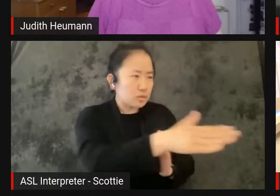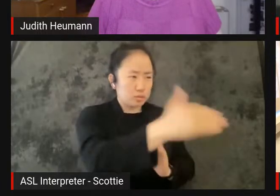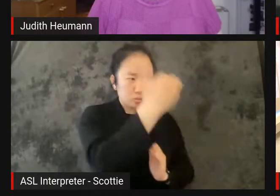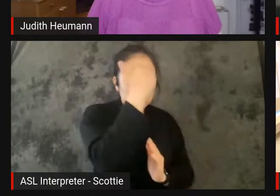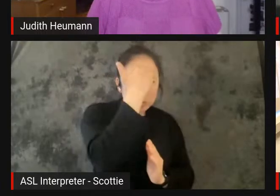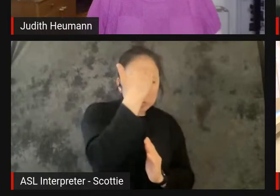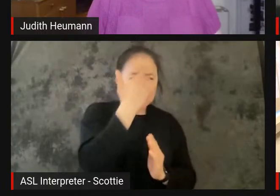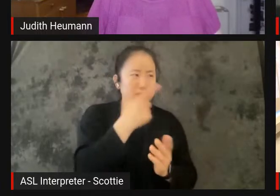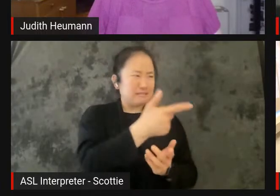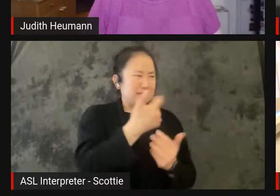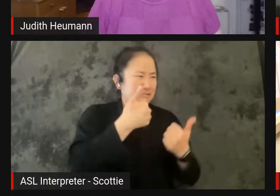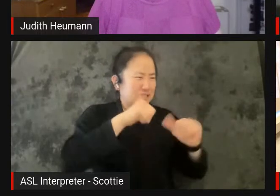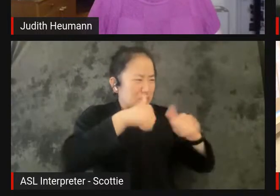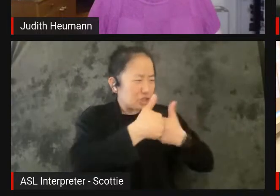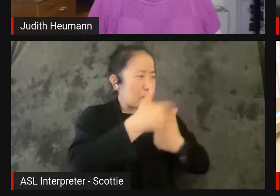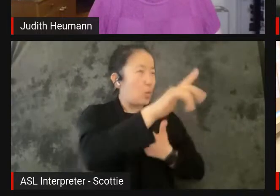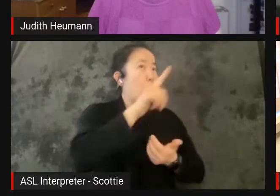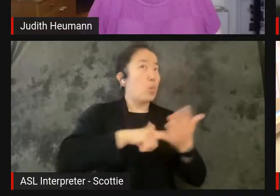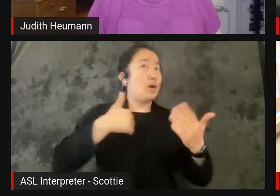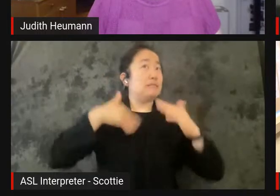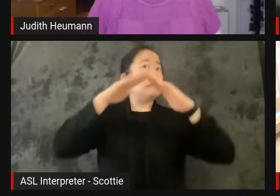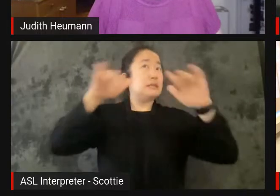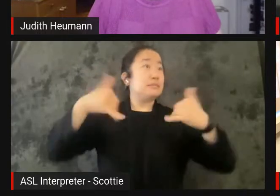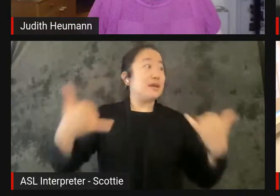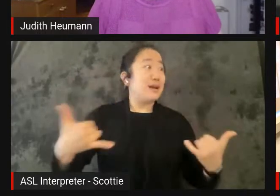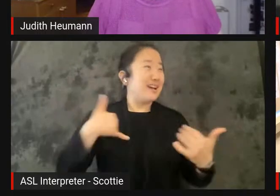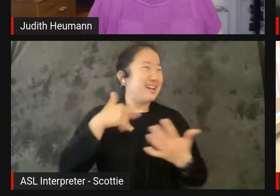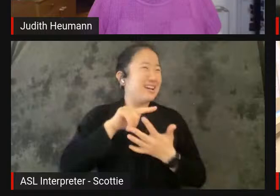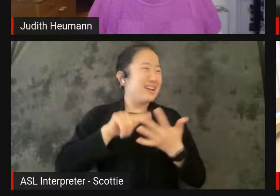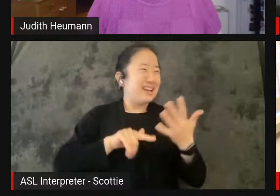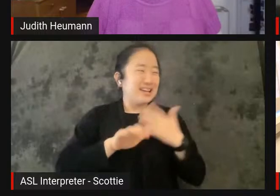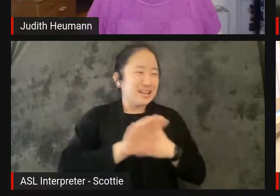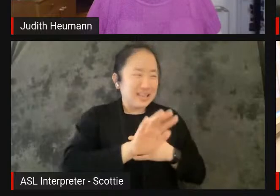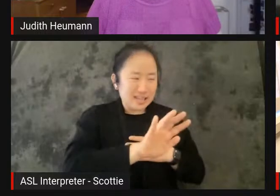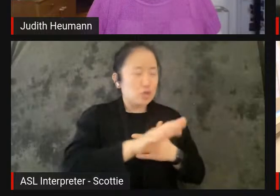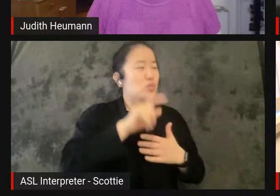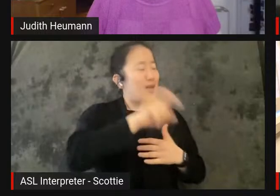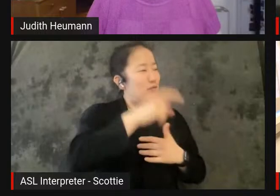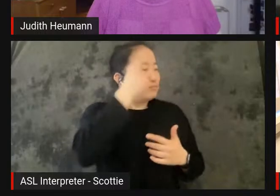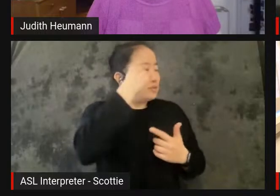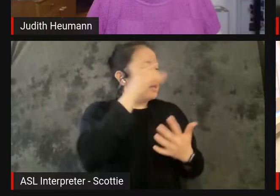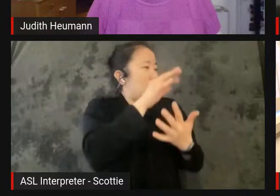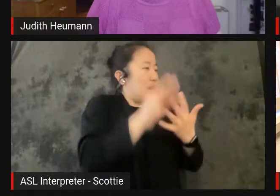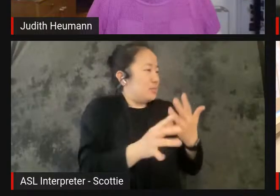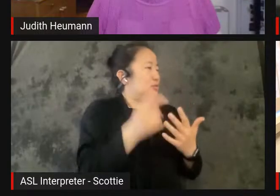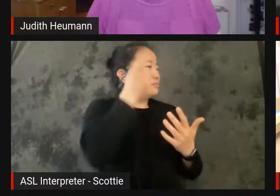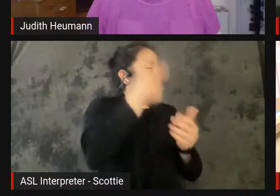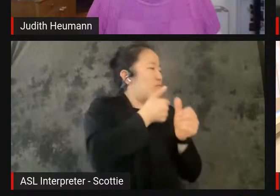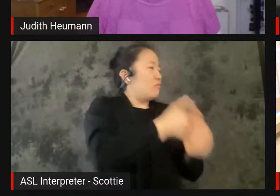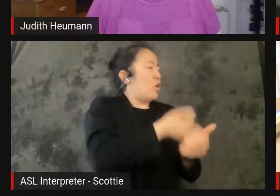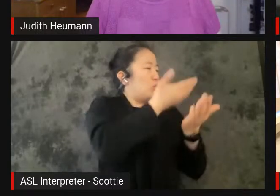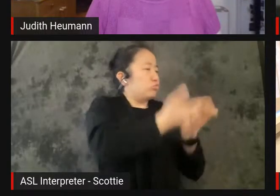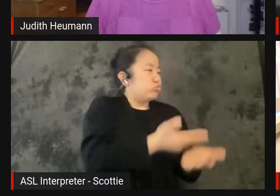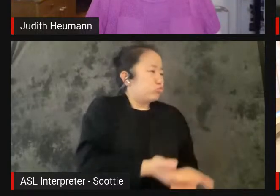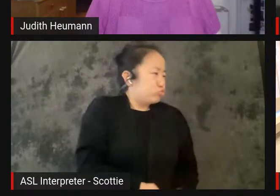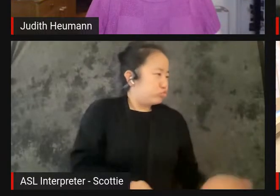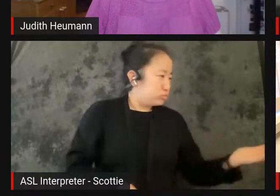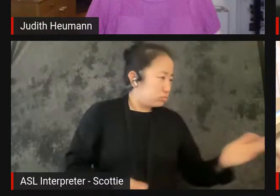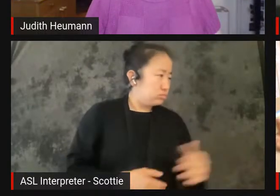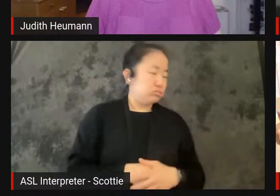think about options based on facts. Thanks. Yeah. Kristen, thoughts